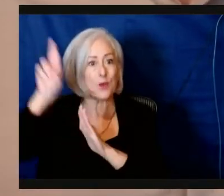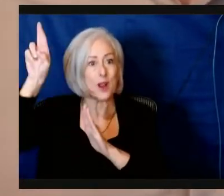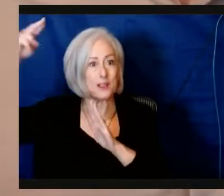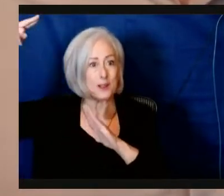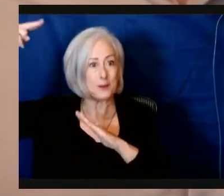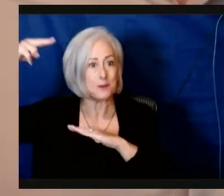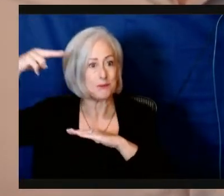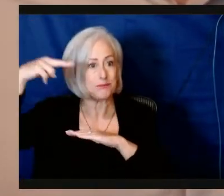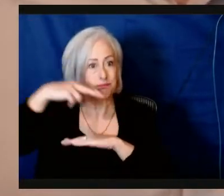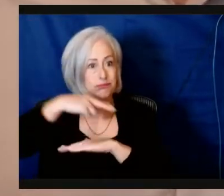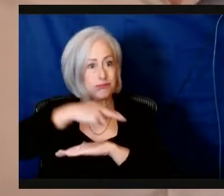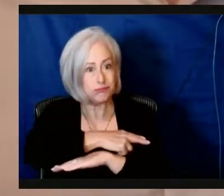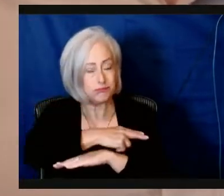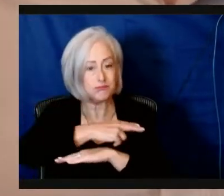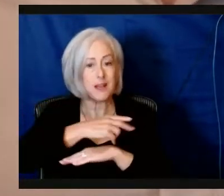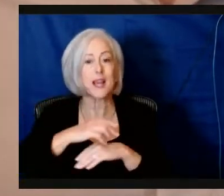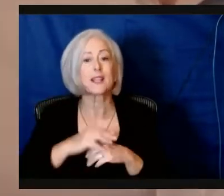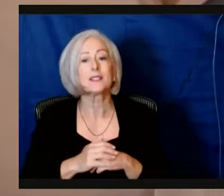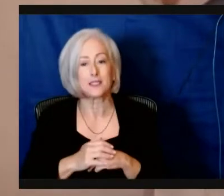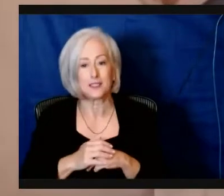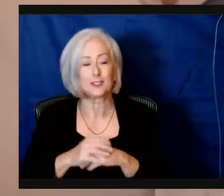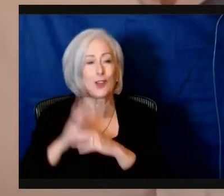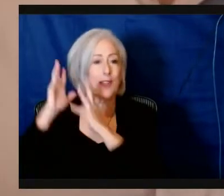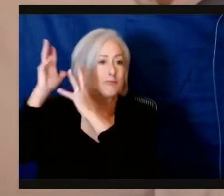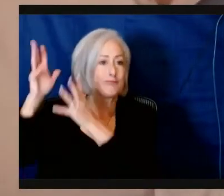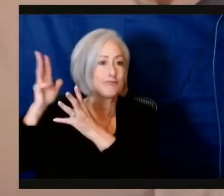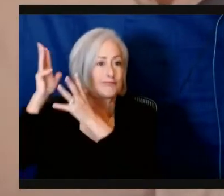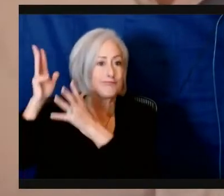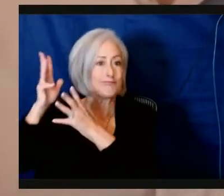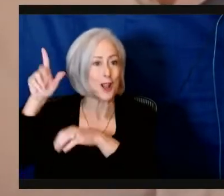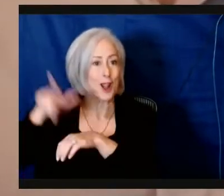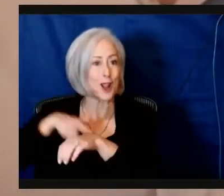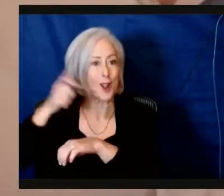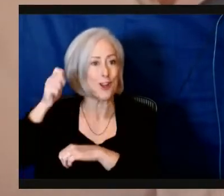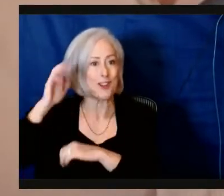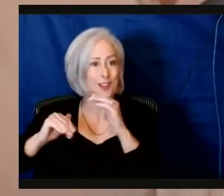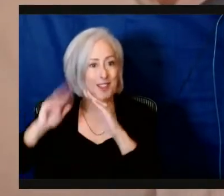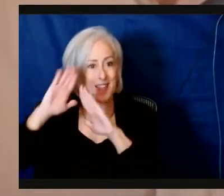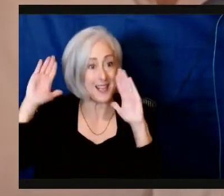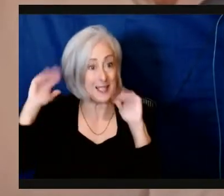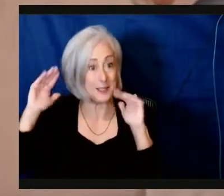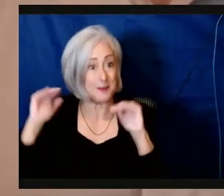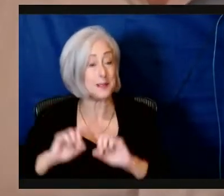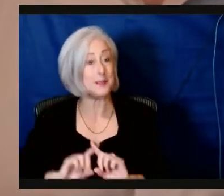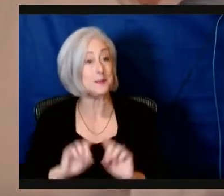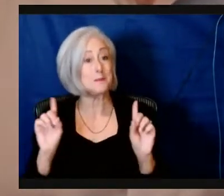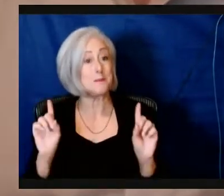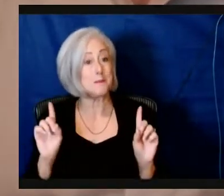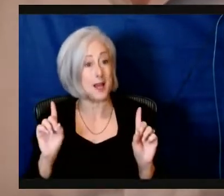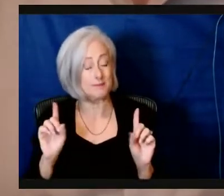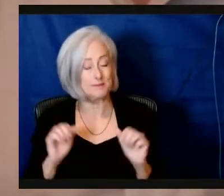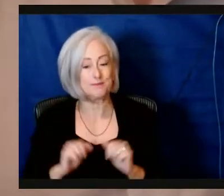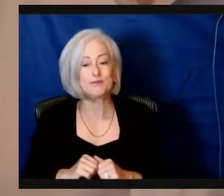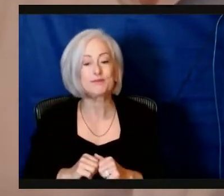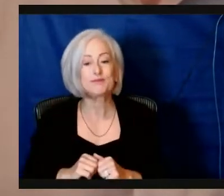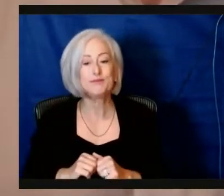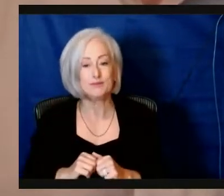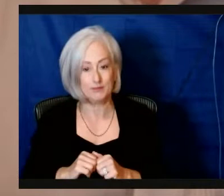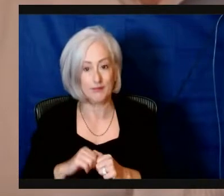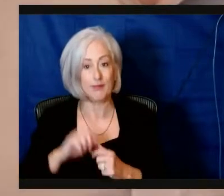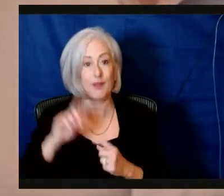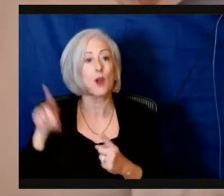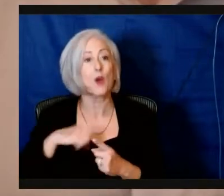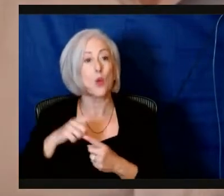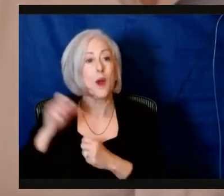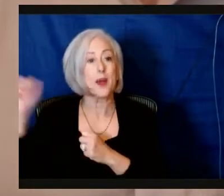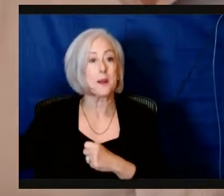just due to weather. So they actually stayed up in space longer than we anticipated. However, when it was returned to